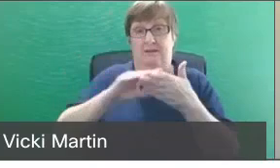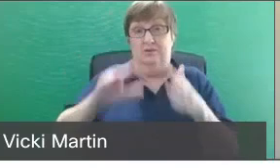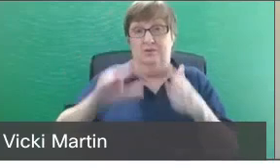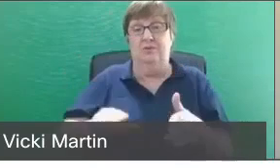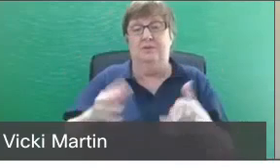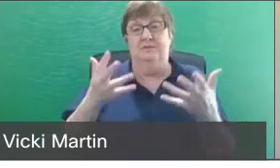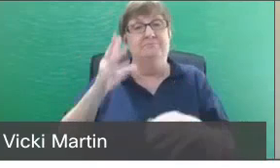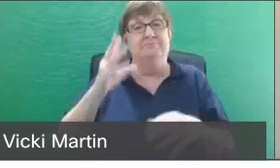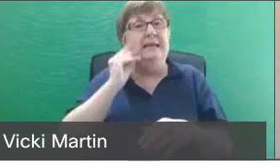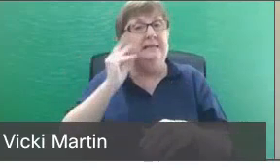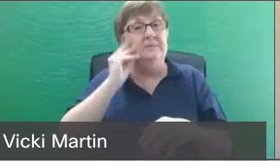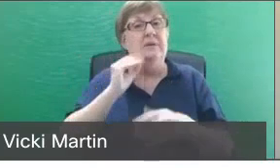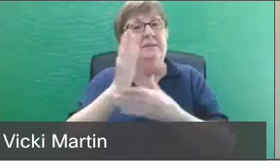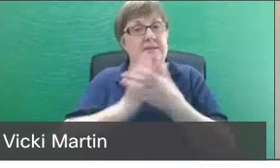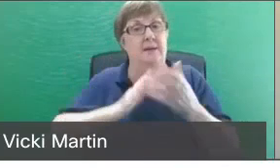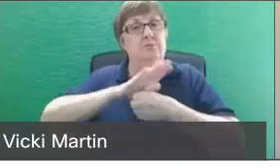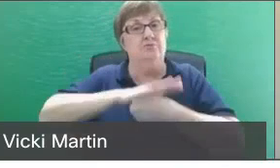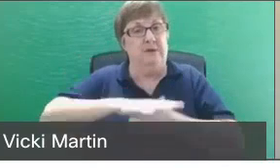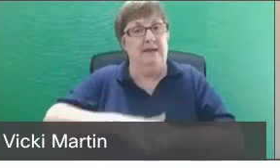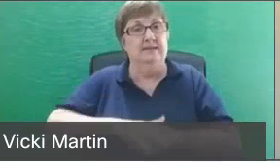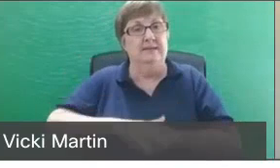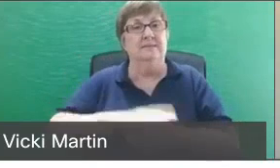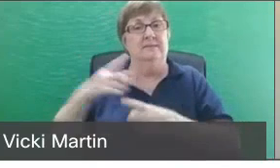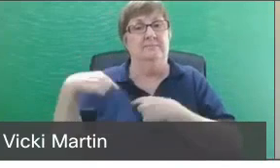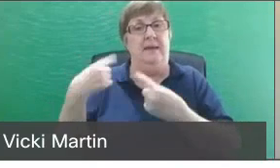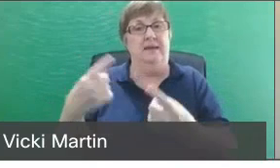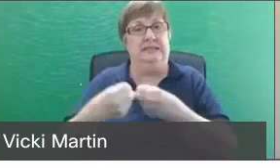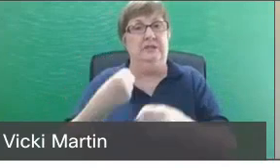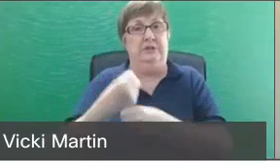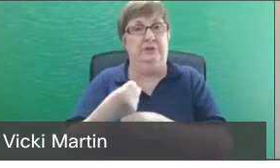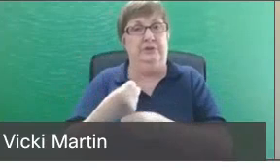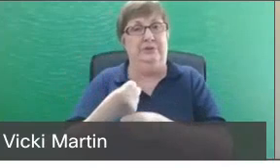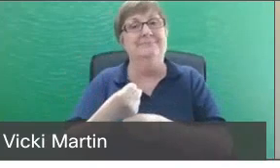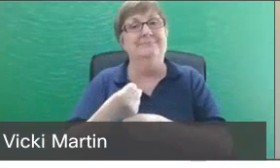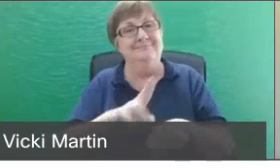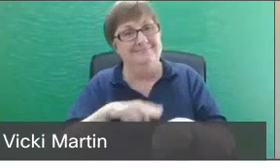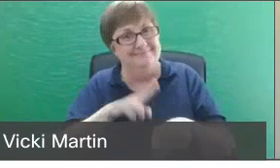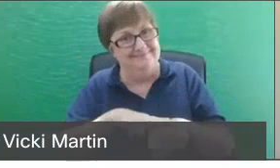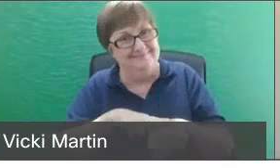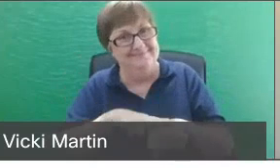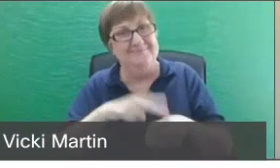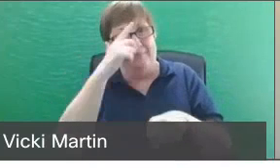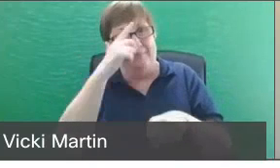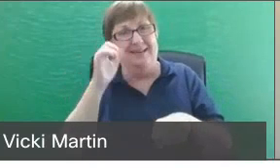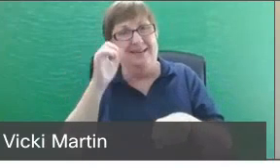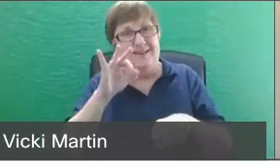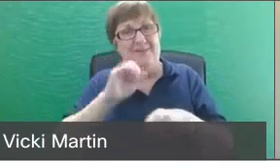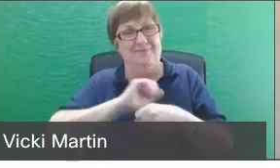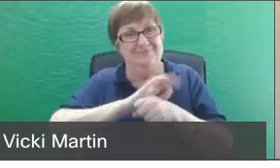stress within the past 12 months. Of course, due to the pandemic this